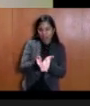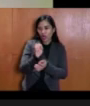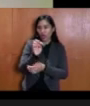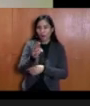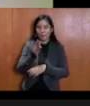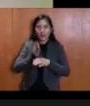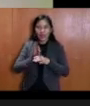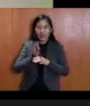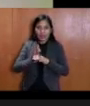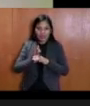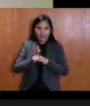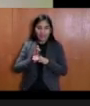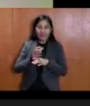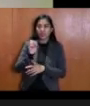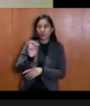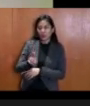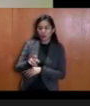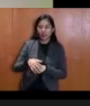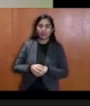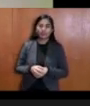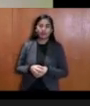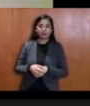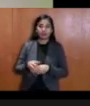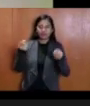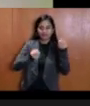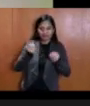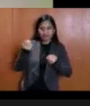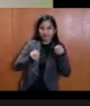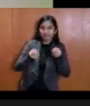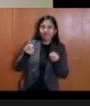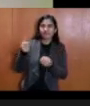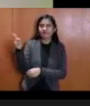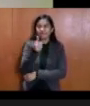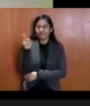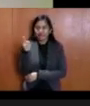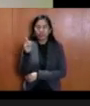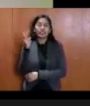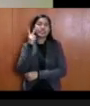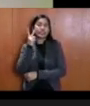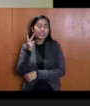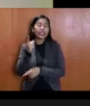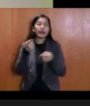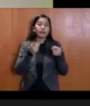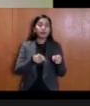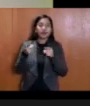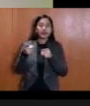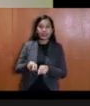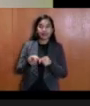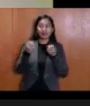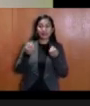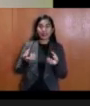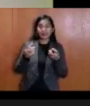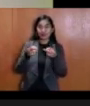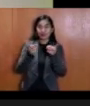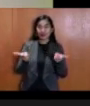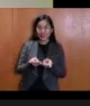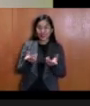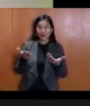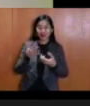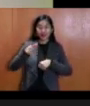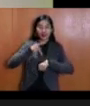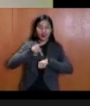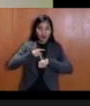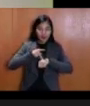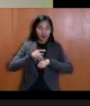for a bus trip, land transport, and the like. And we see this really happening in a number of our destinations. So I think that